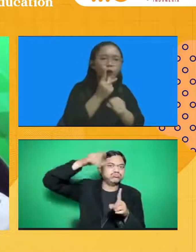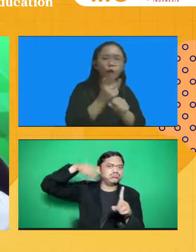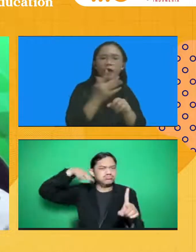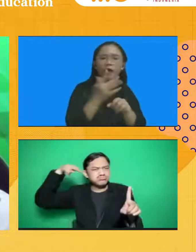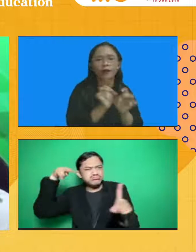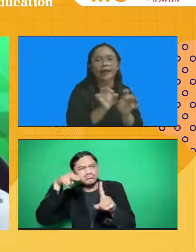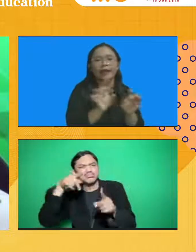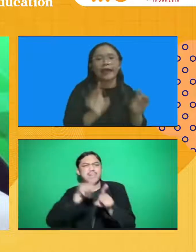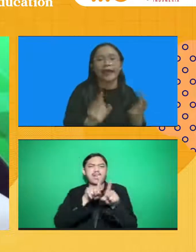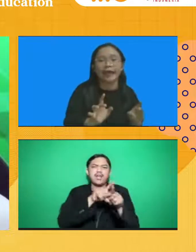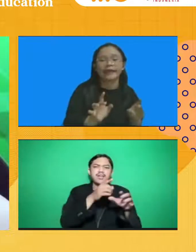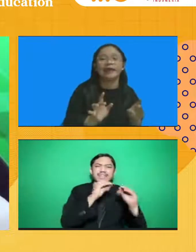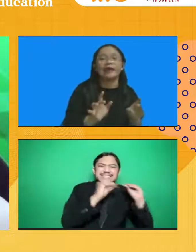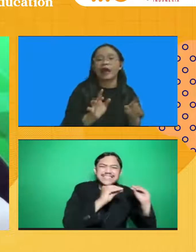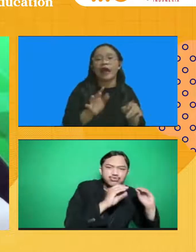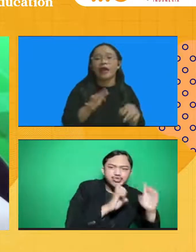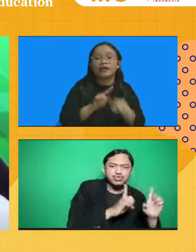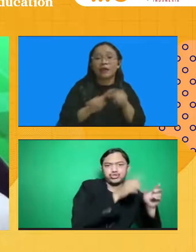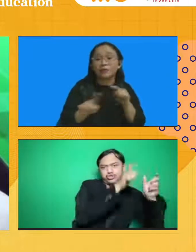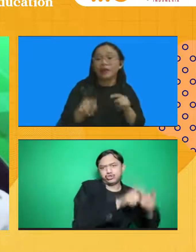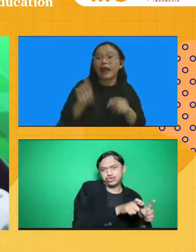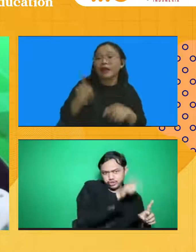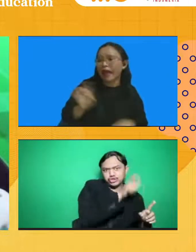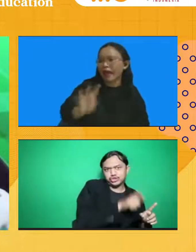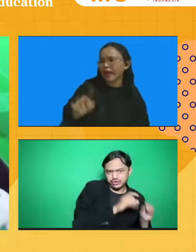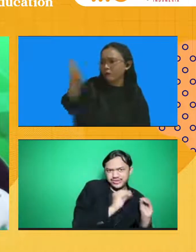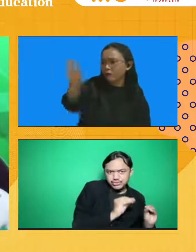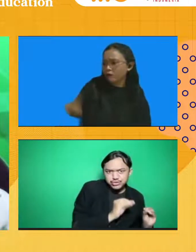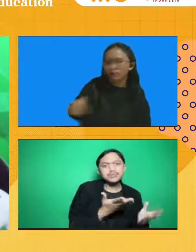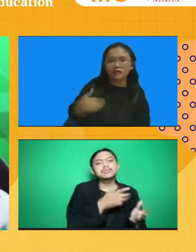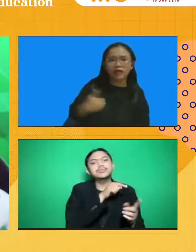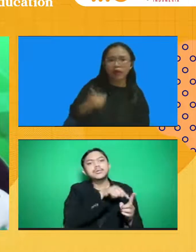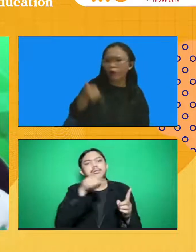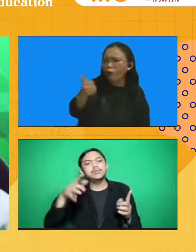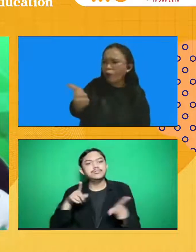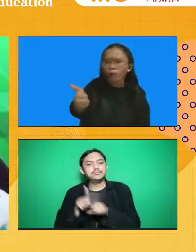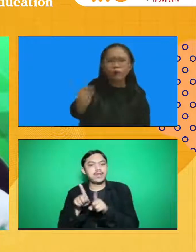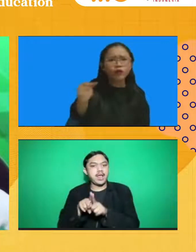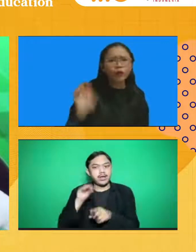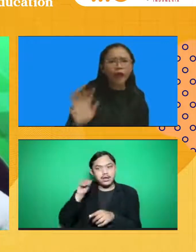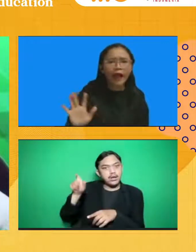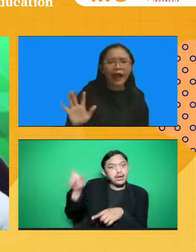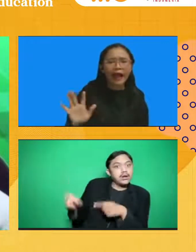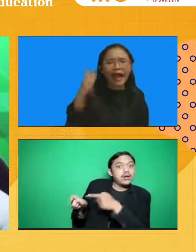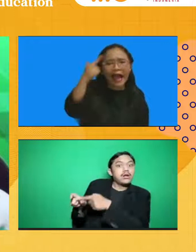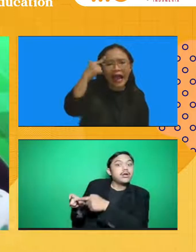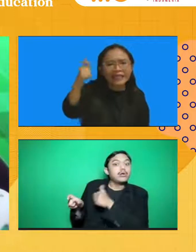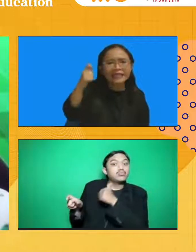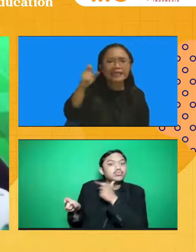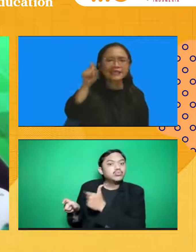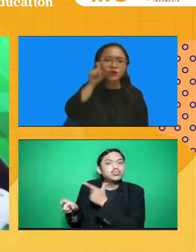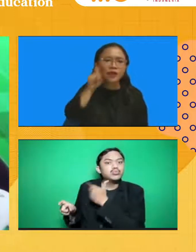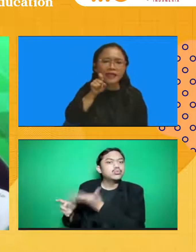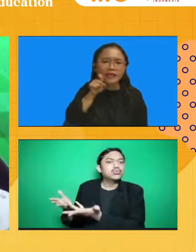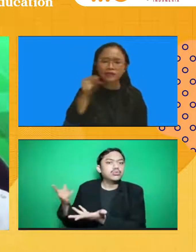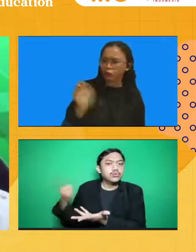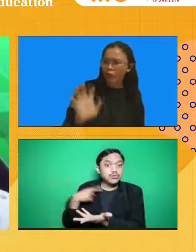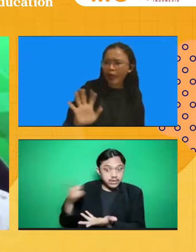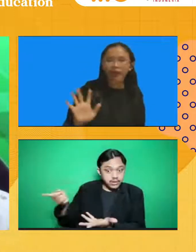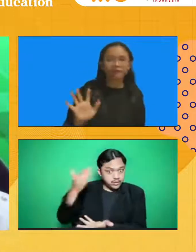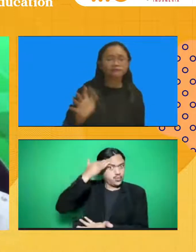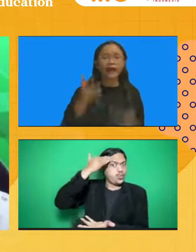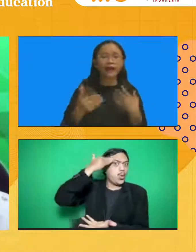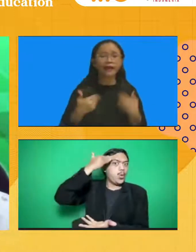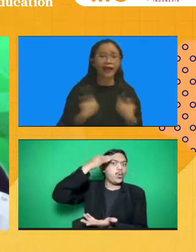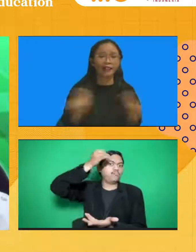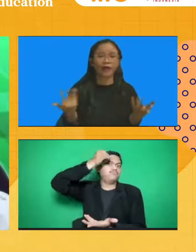they are qualified sex educators, so they are qualified sex education institutions. So because of that, but